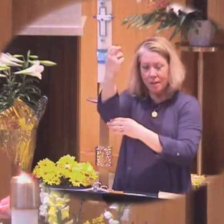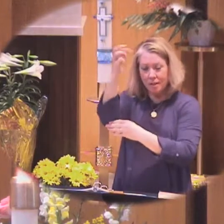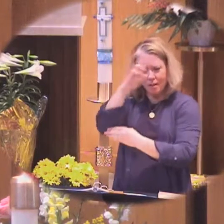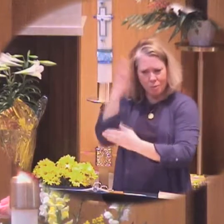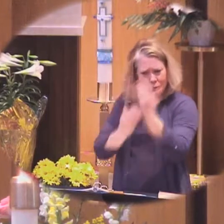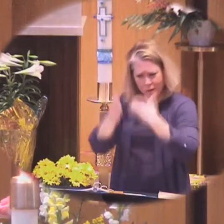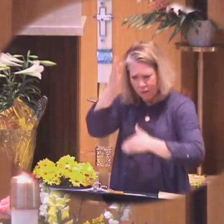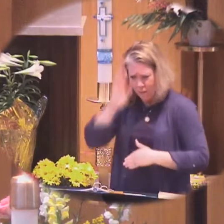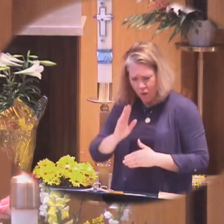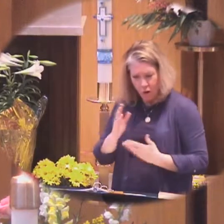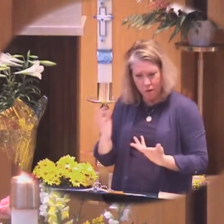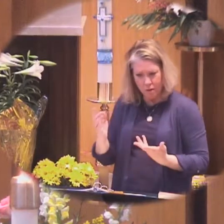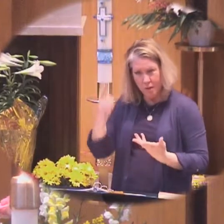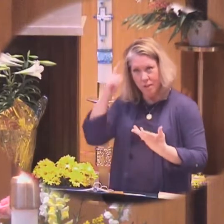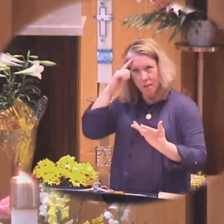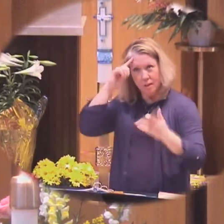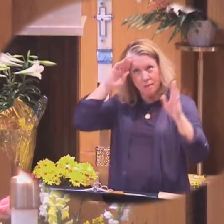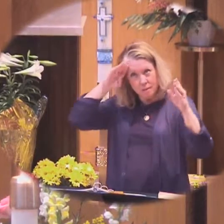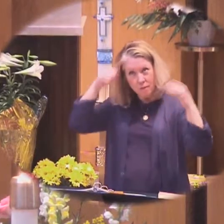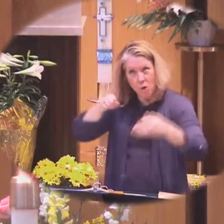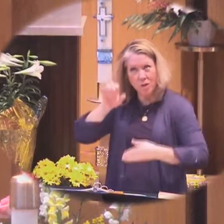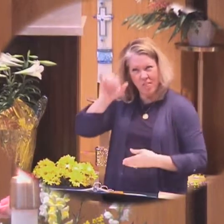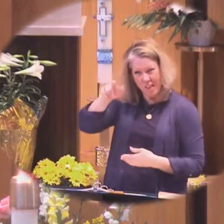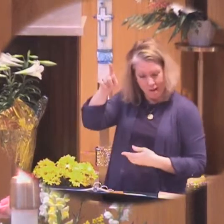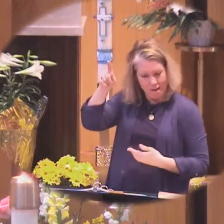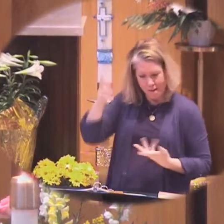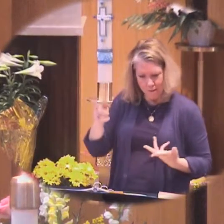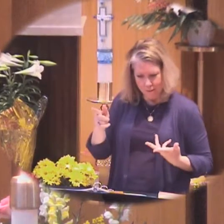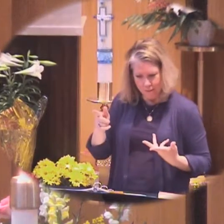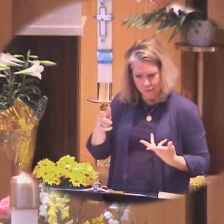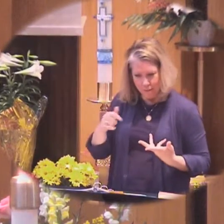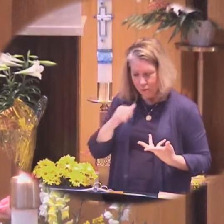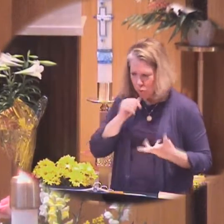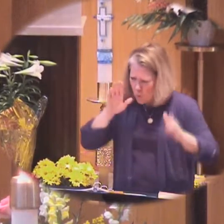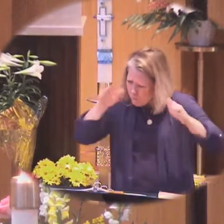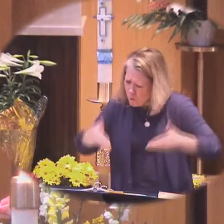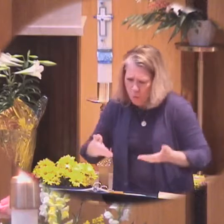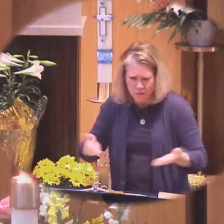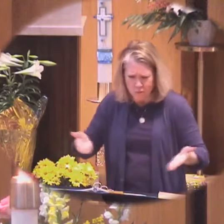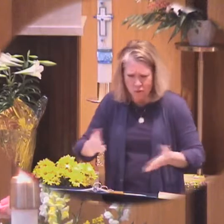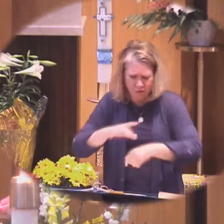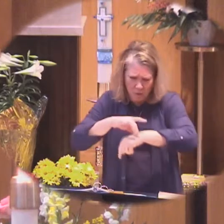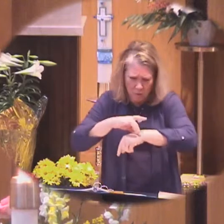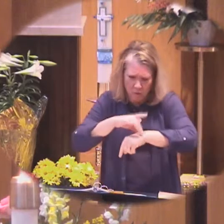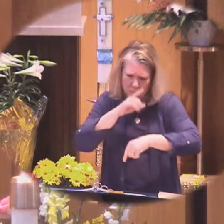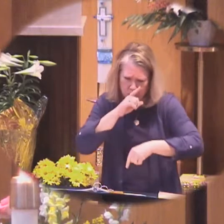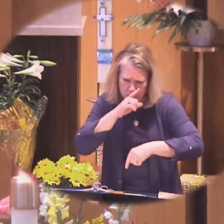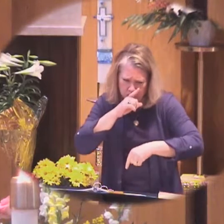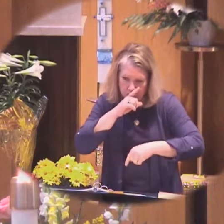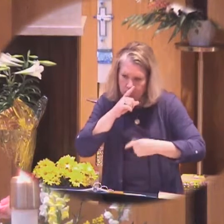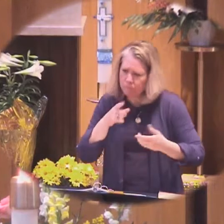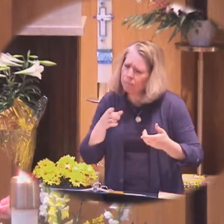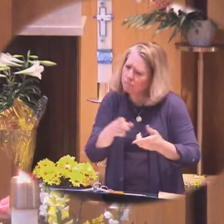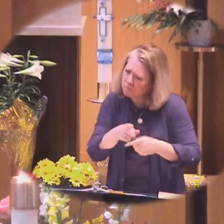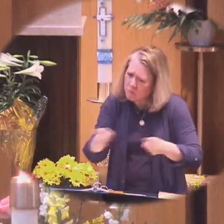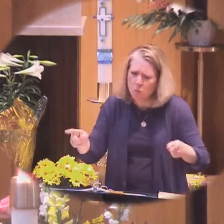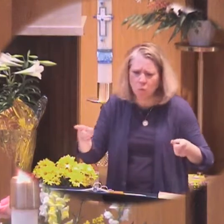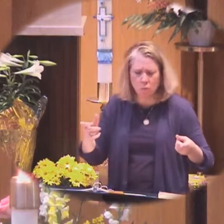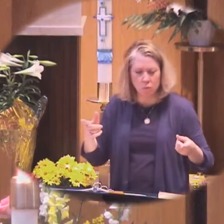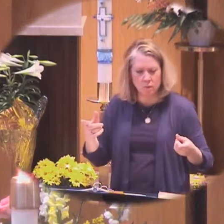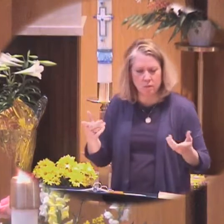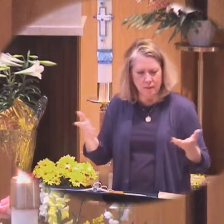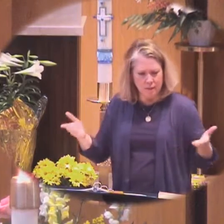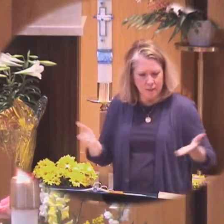Think of what is above, not of what is on earth. For you have died, and your